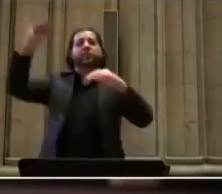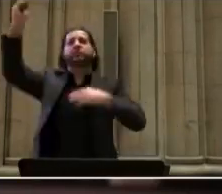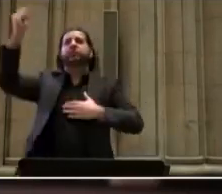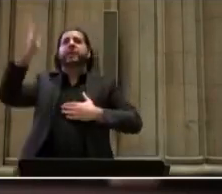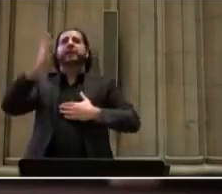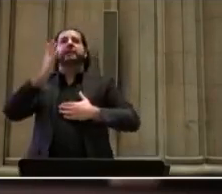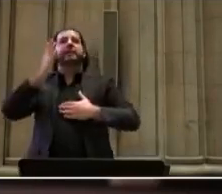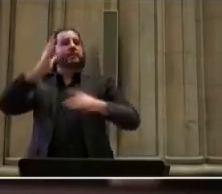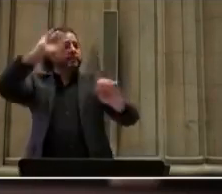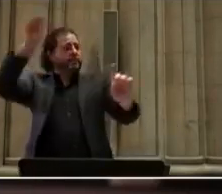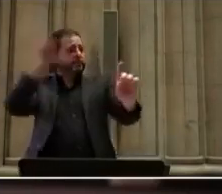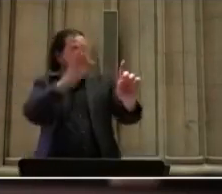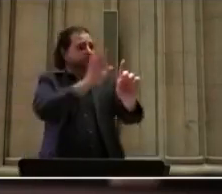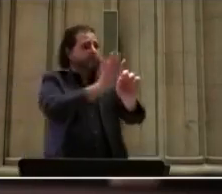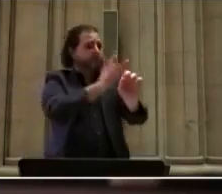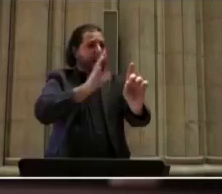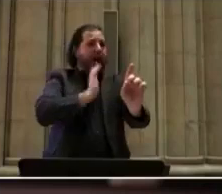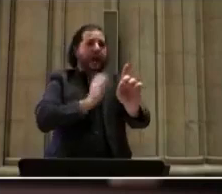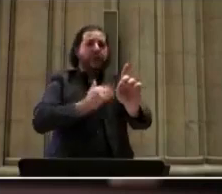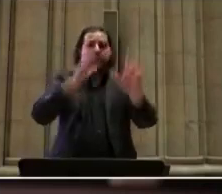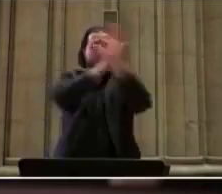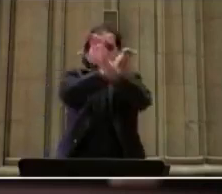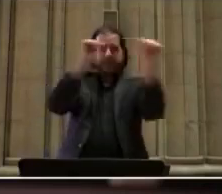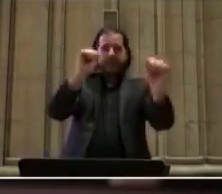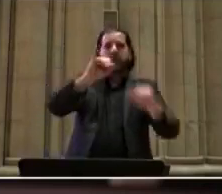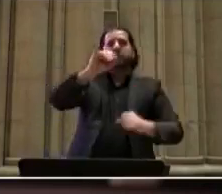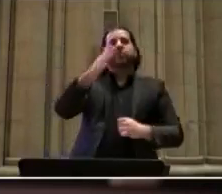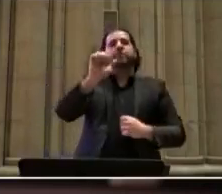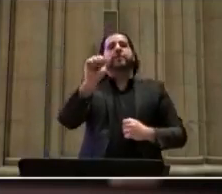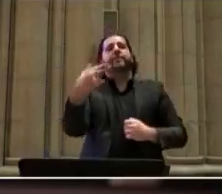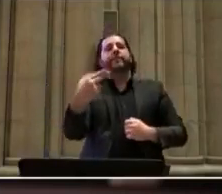our President, Joseph R. Biden,